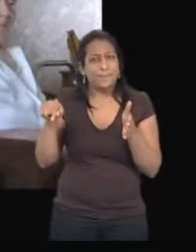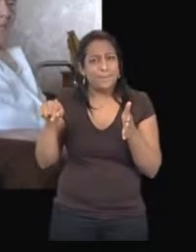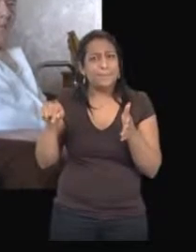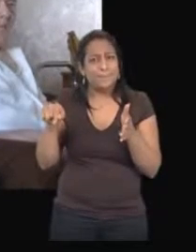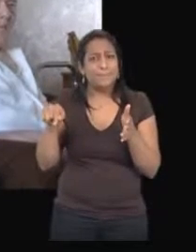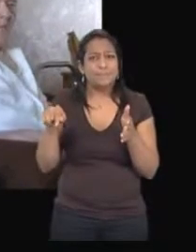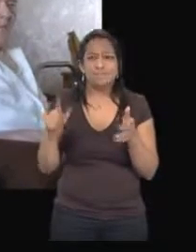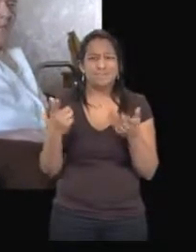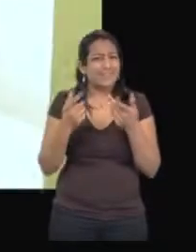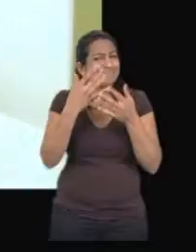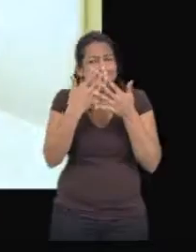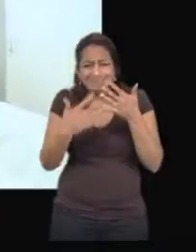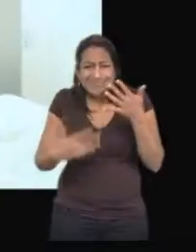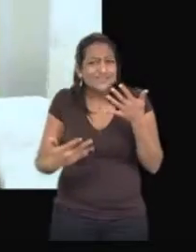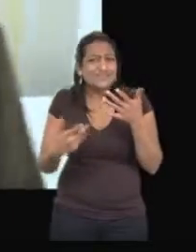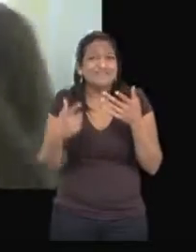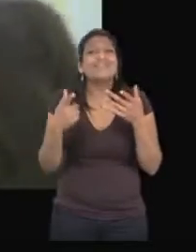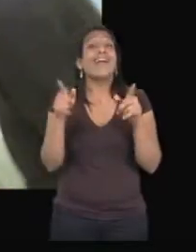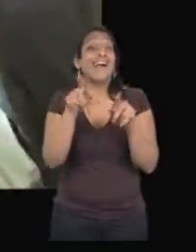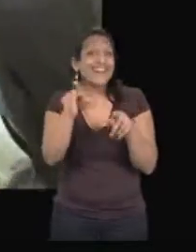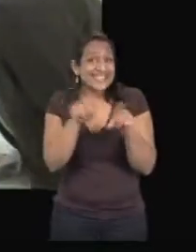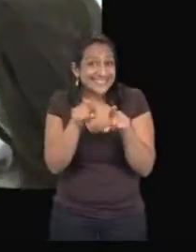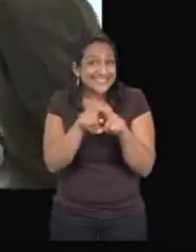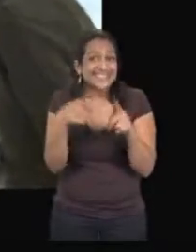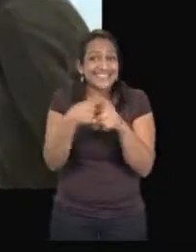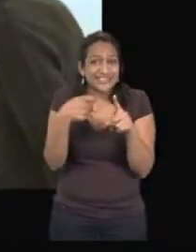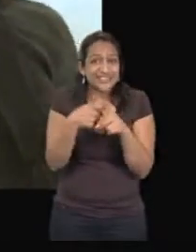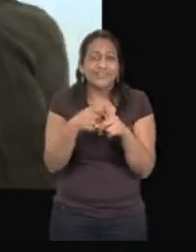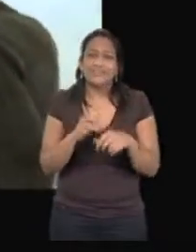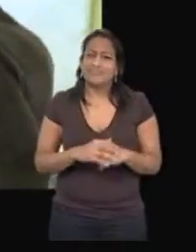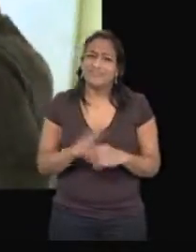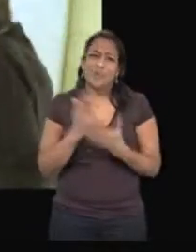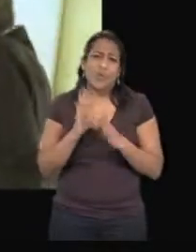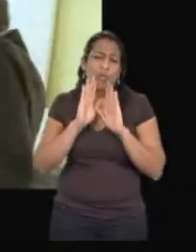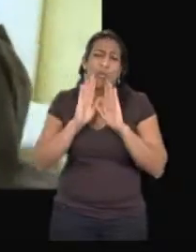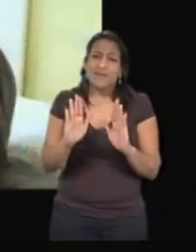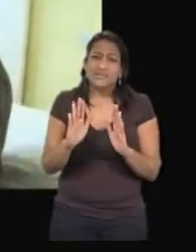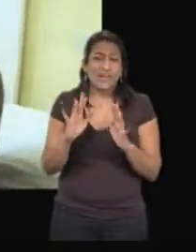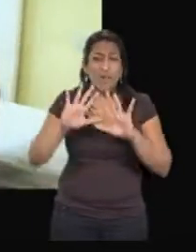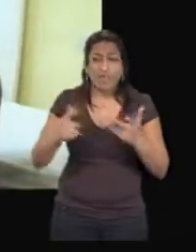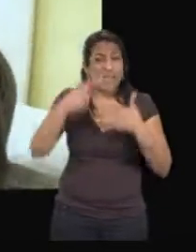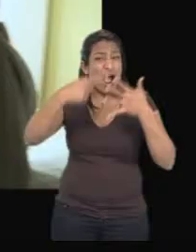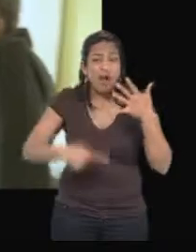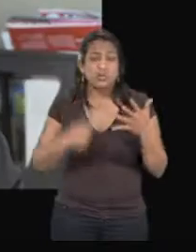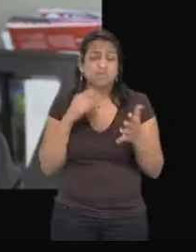extension on the bathroom and everything in the kitchen, and it's been wonderful because we could never manage without